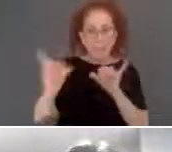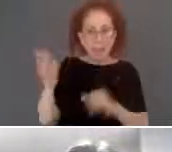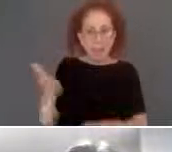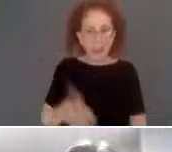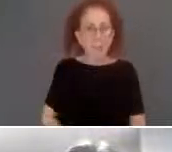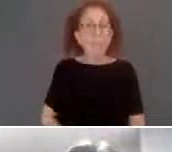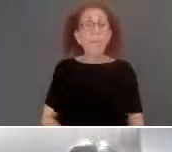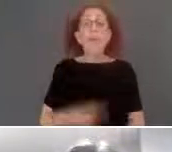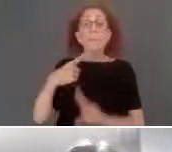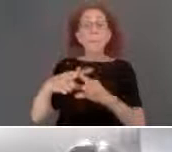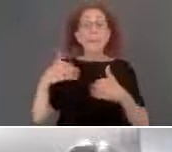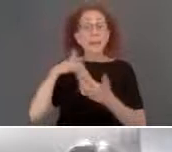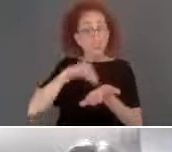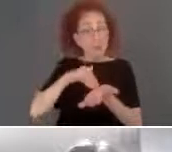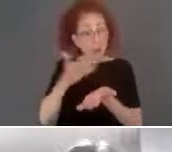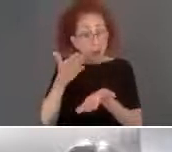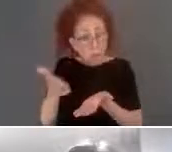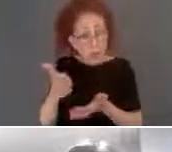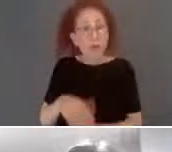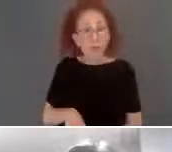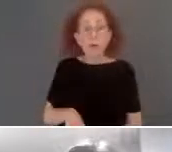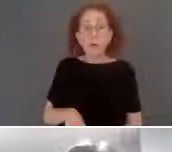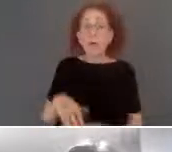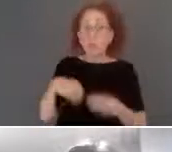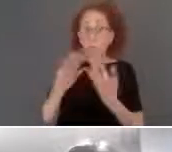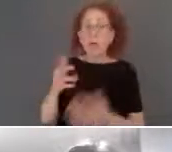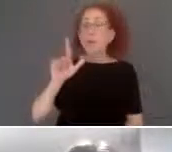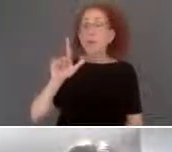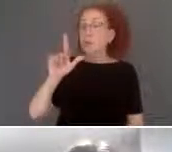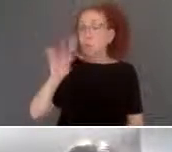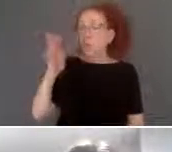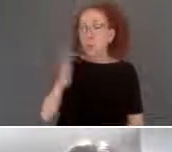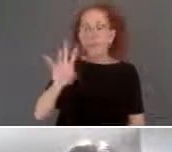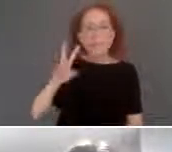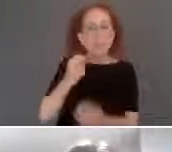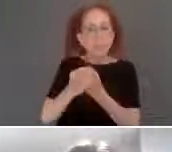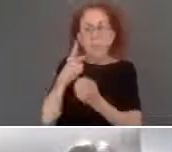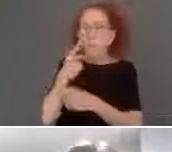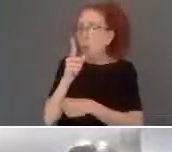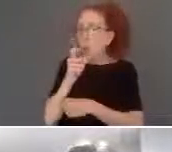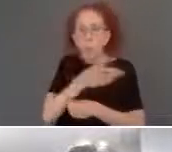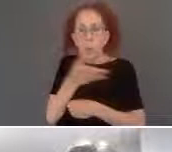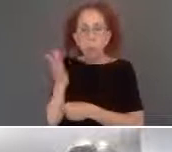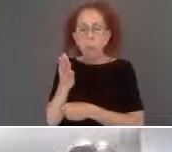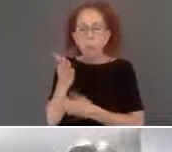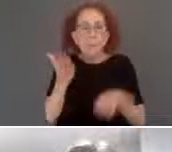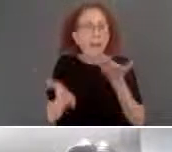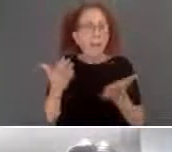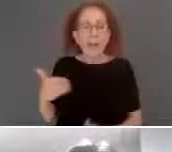with a provider on site, Gaudentia, that provides 24/7 support for individuals who come who might